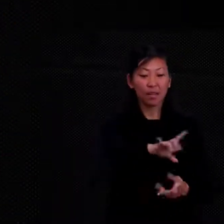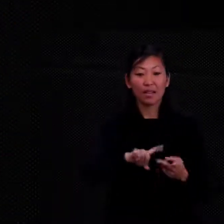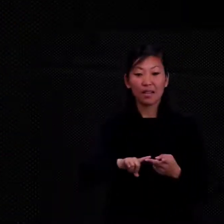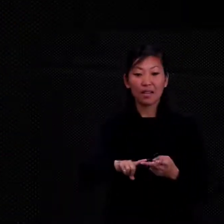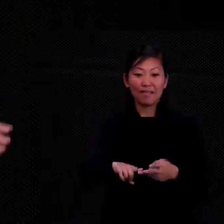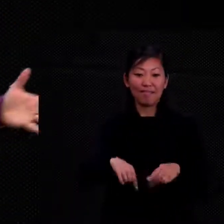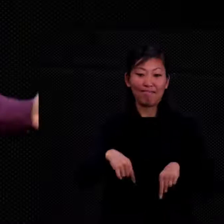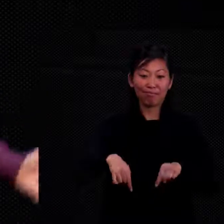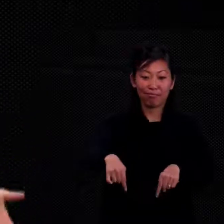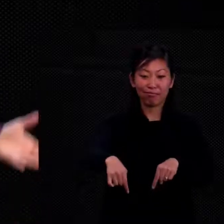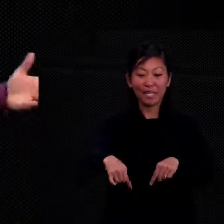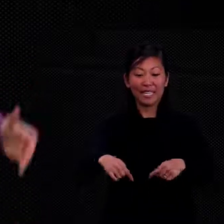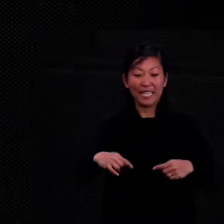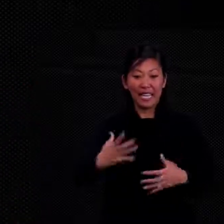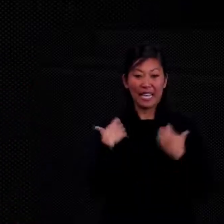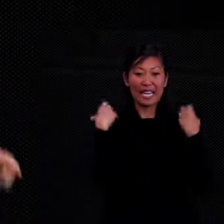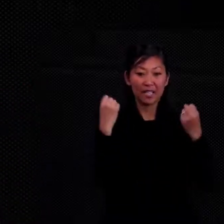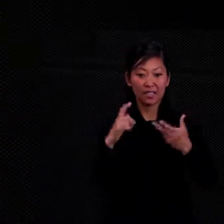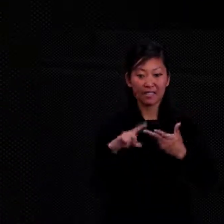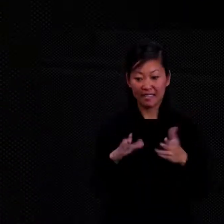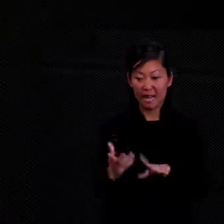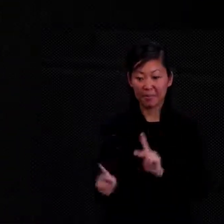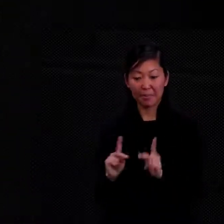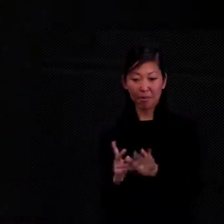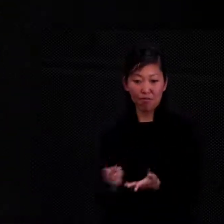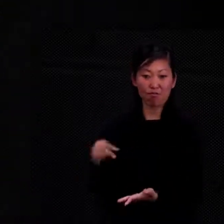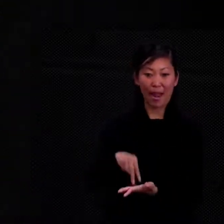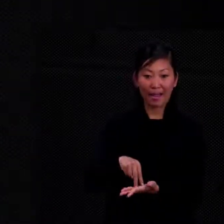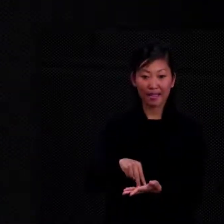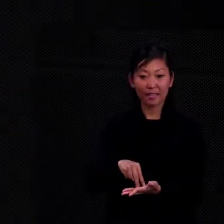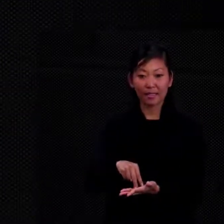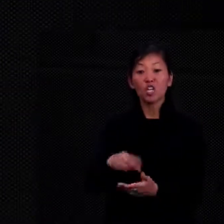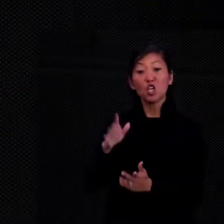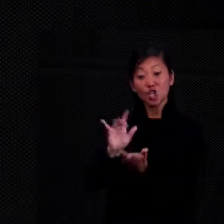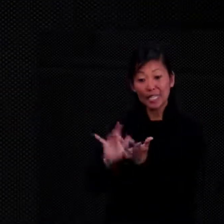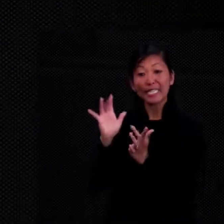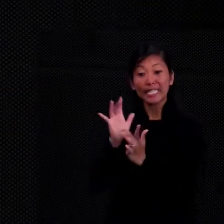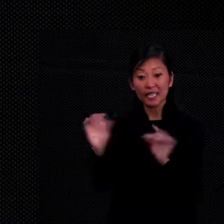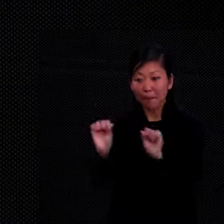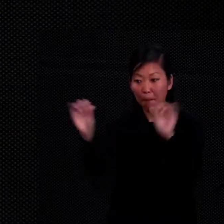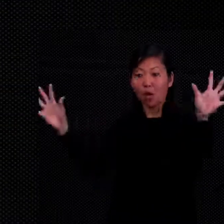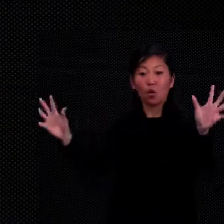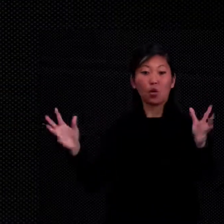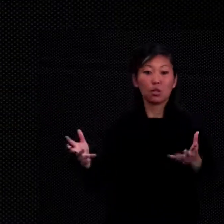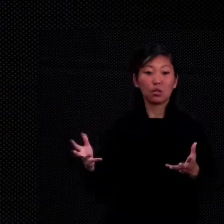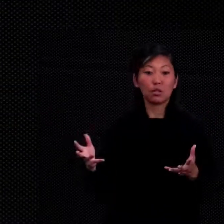are deaf hear. He even raises the dead. He begins to reverse all of the effects of the fall.